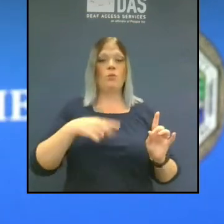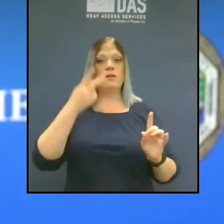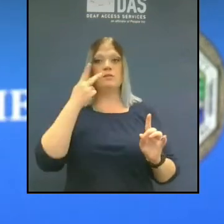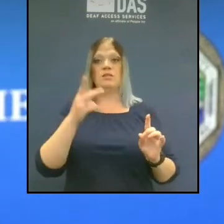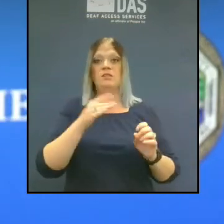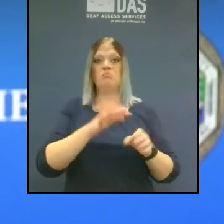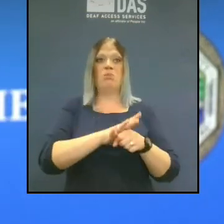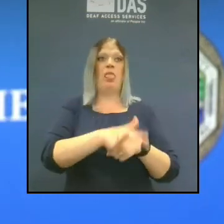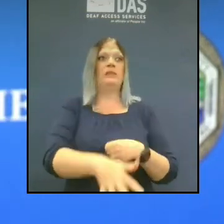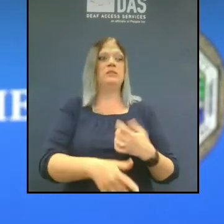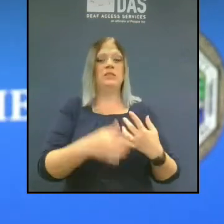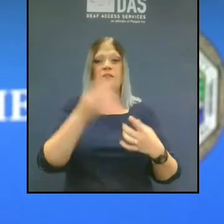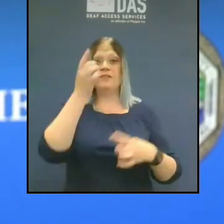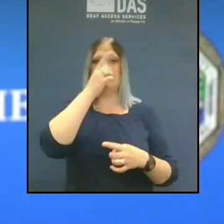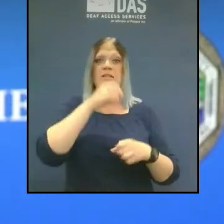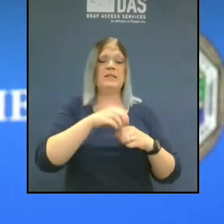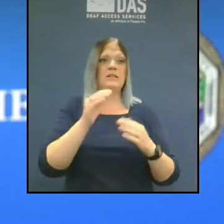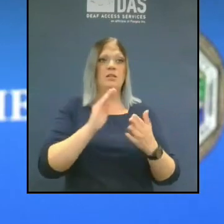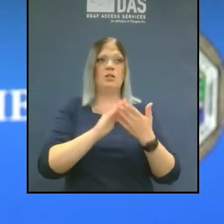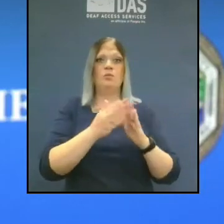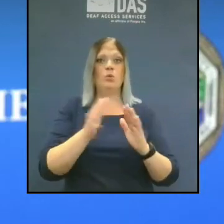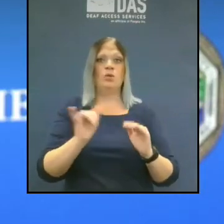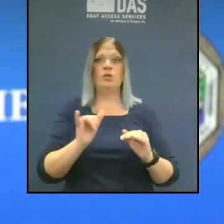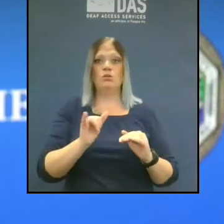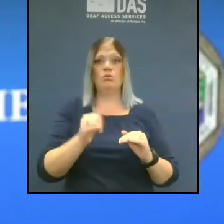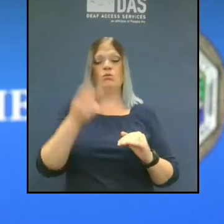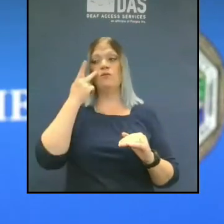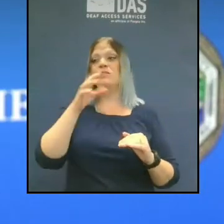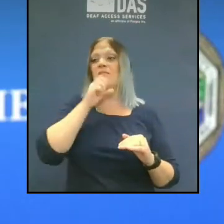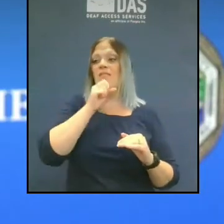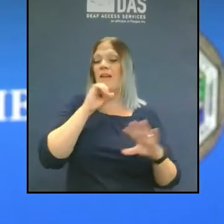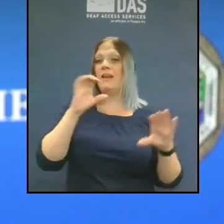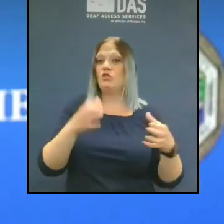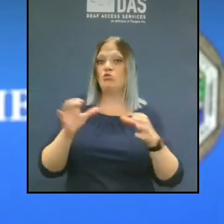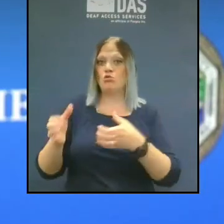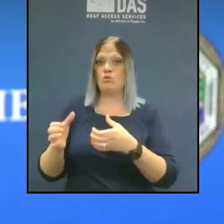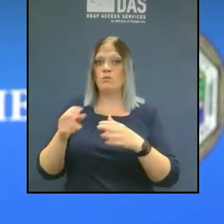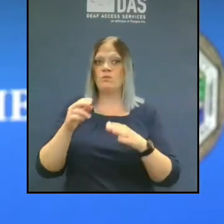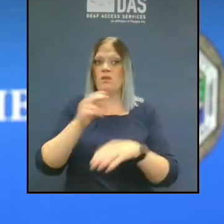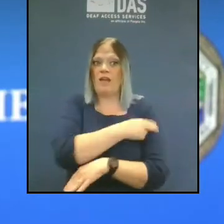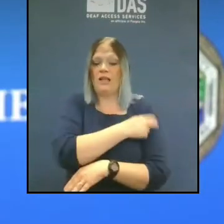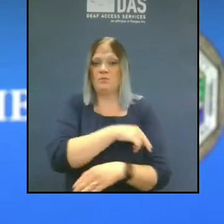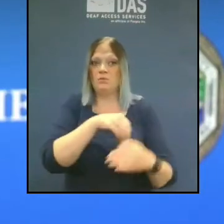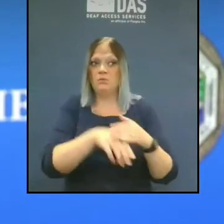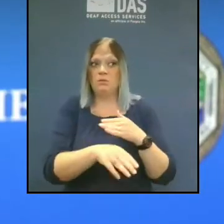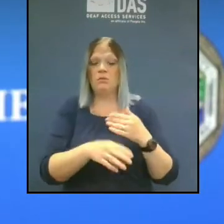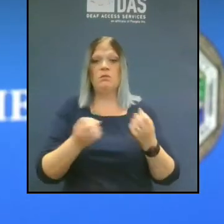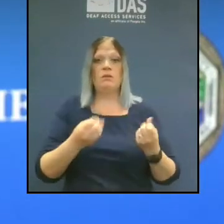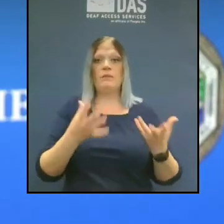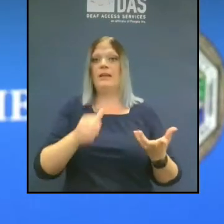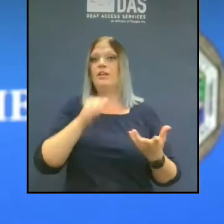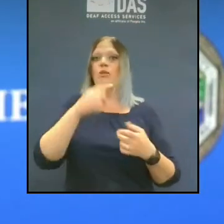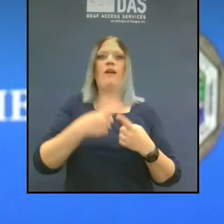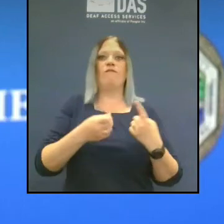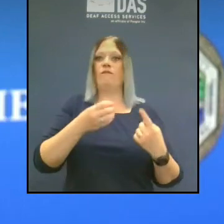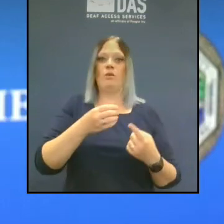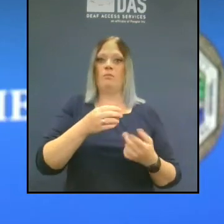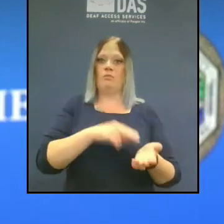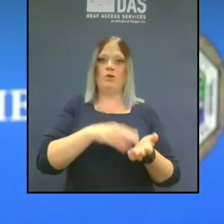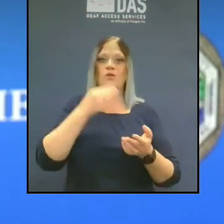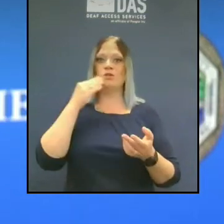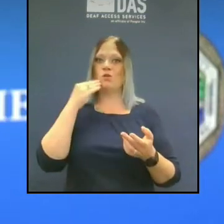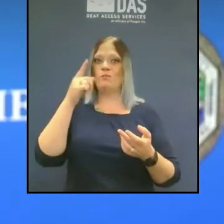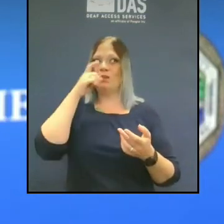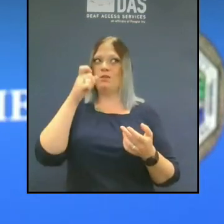of disease in the community too. And you would look at the age groups of the hospital admissions. You can tell that many of them are not coming from nursing homes